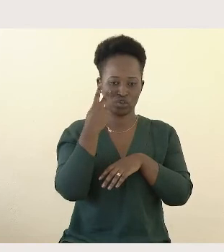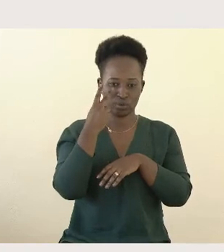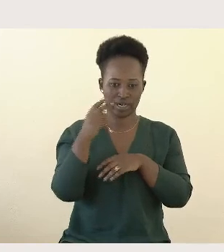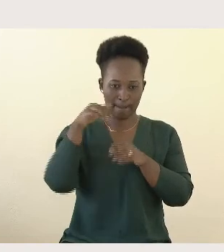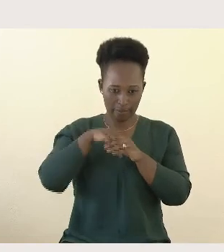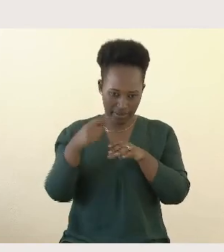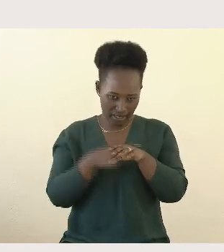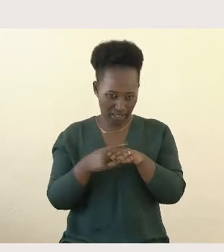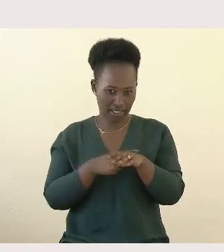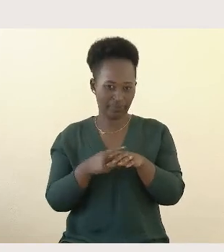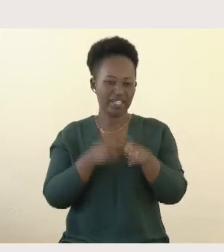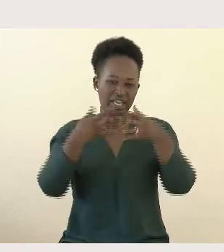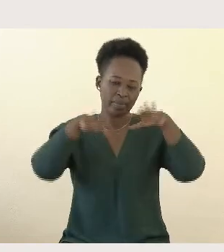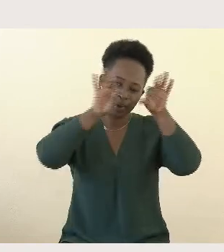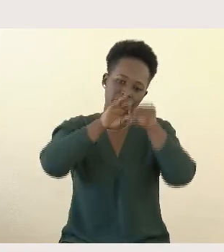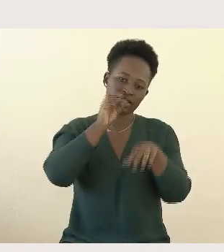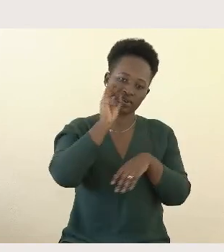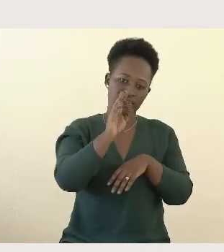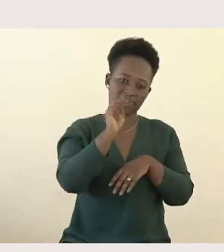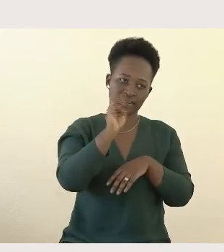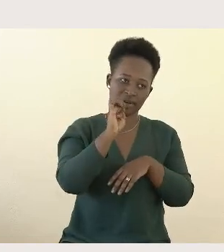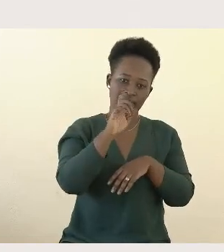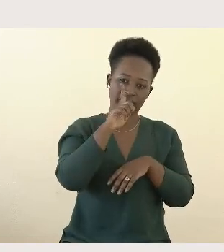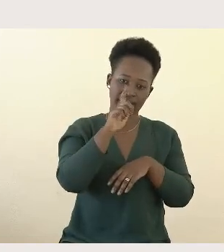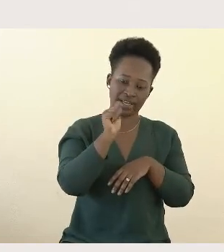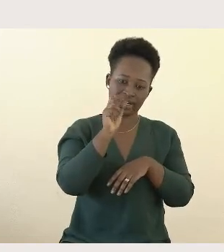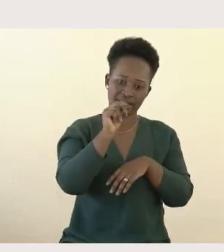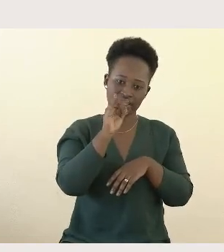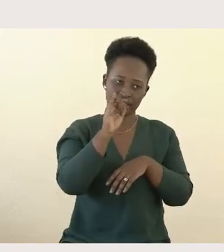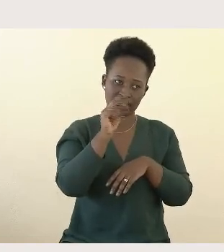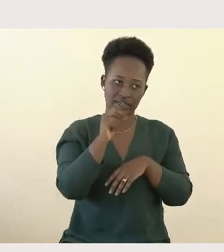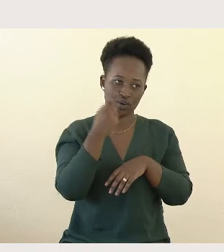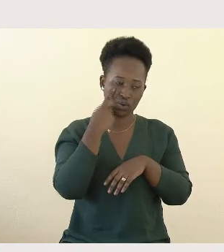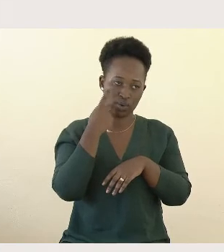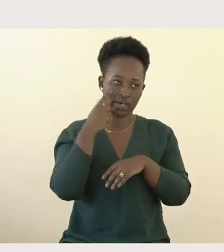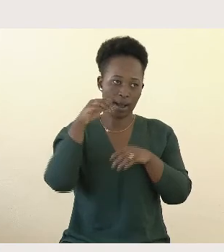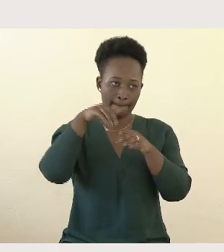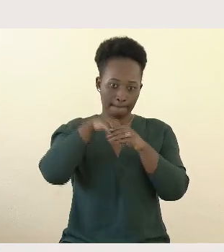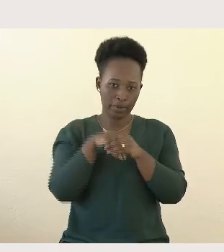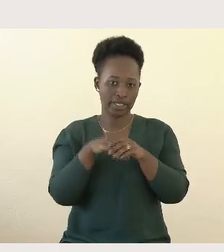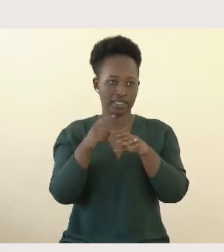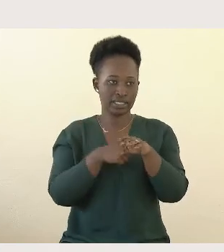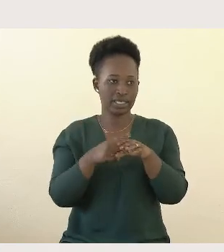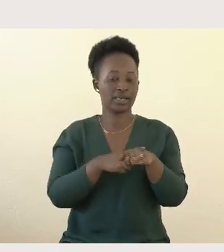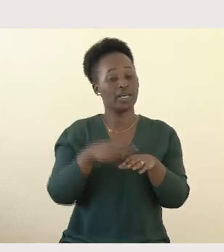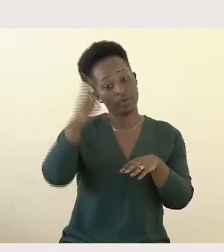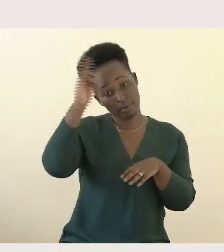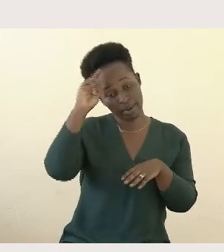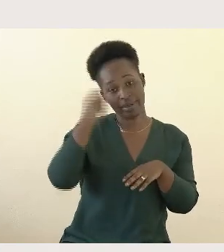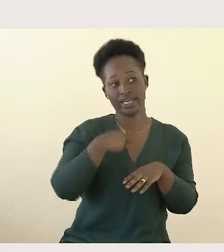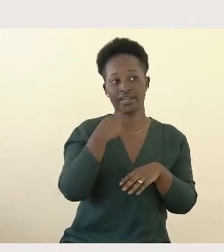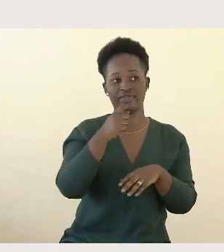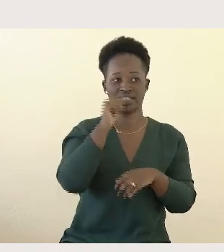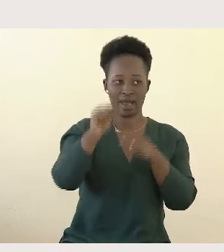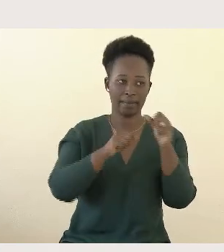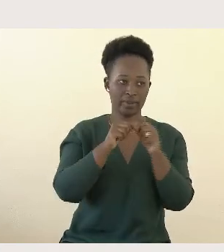the importance of melanin that is found in the skin? You remember I talked about melanin, and you know